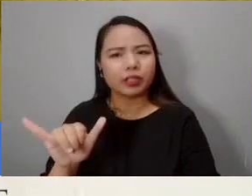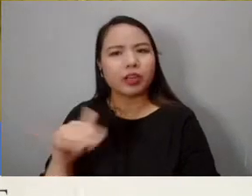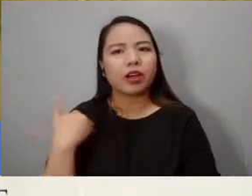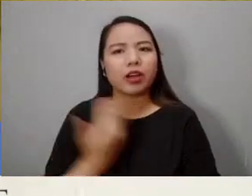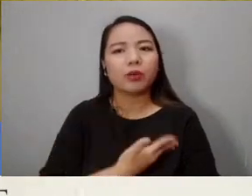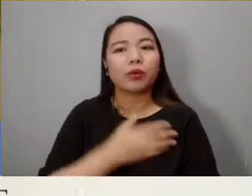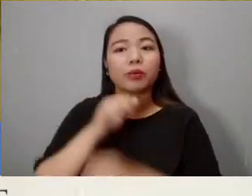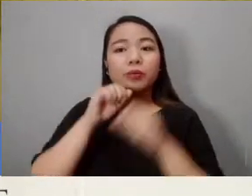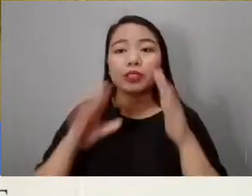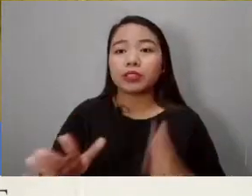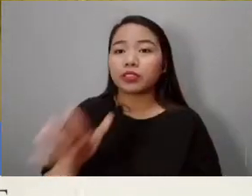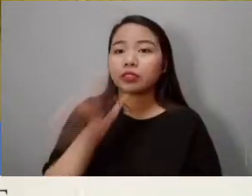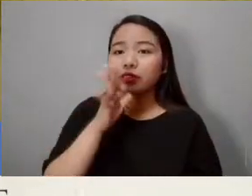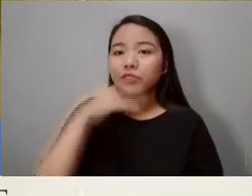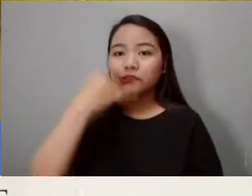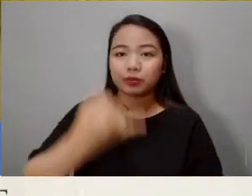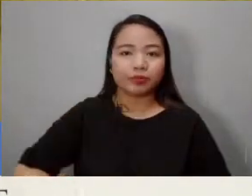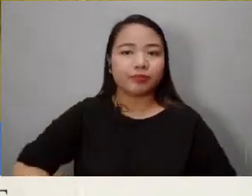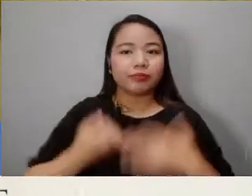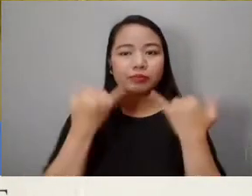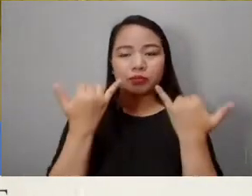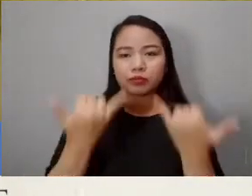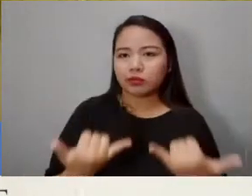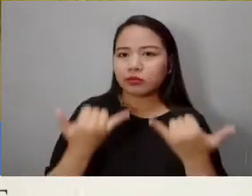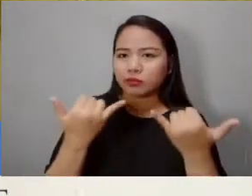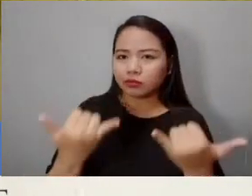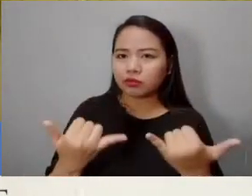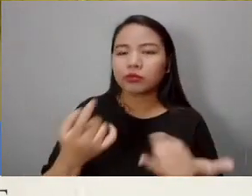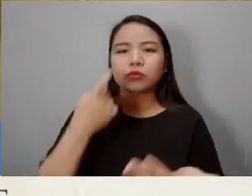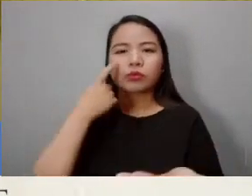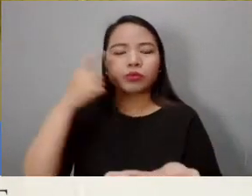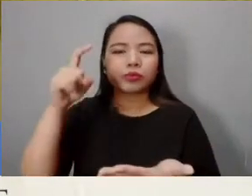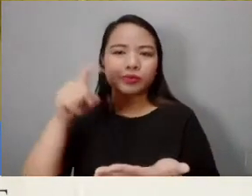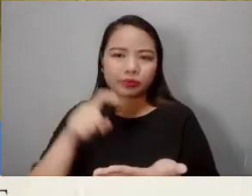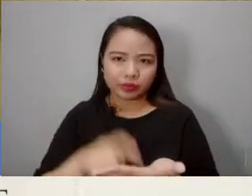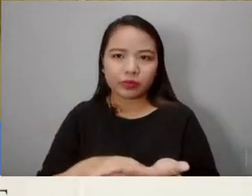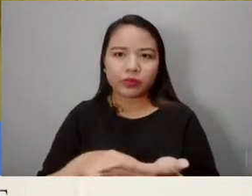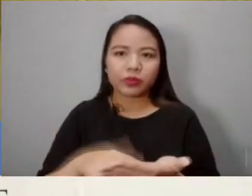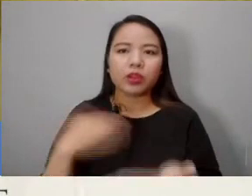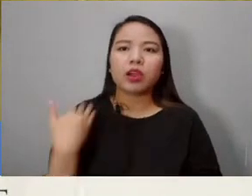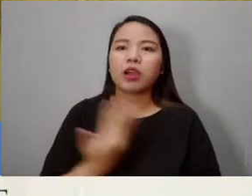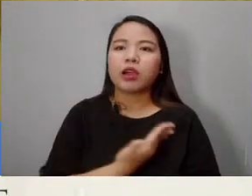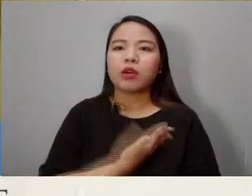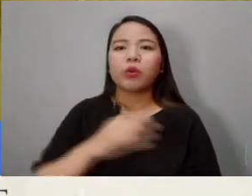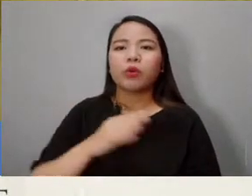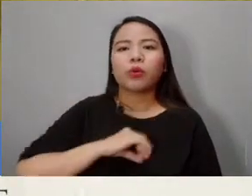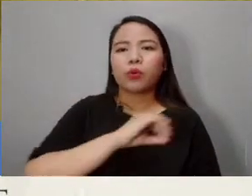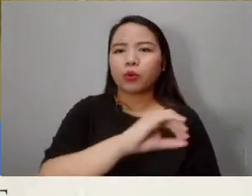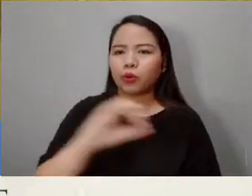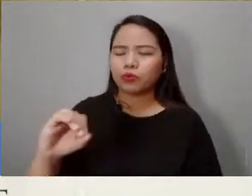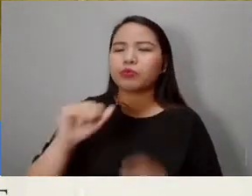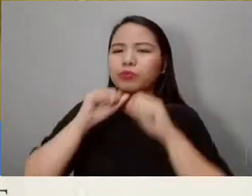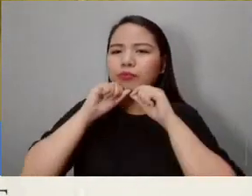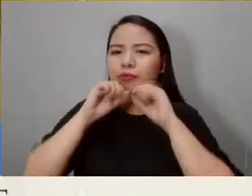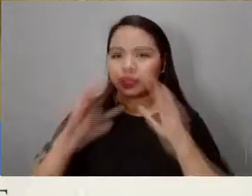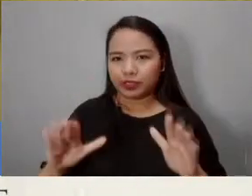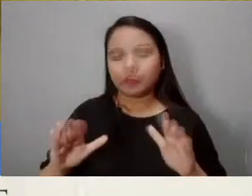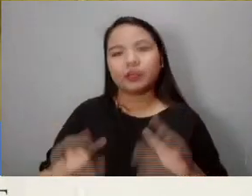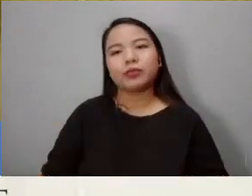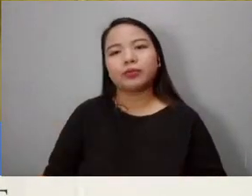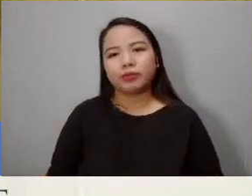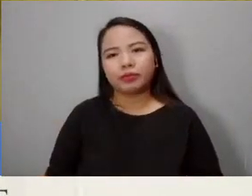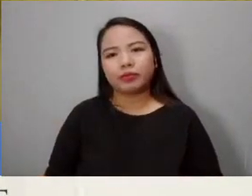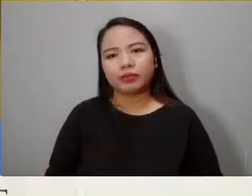us today to recognize our own blessedness. Like